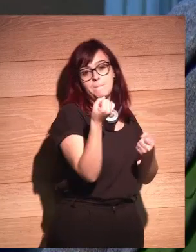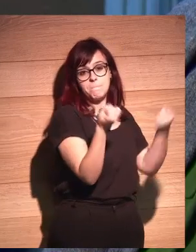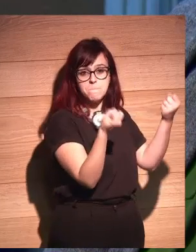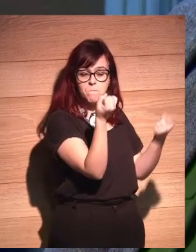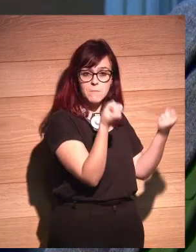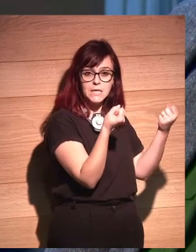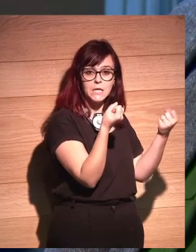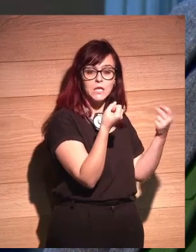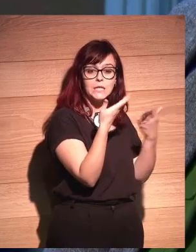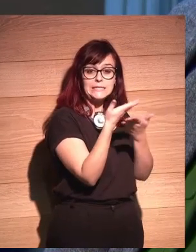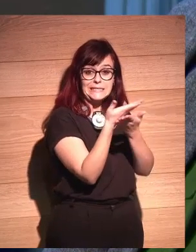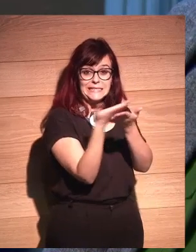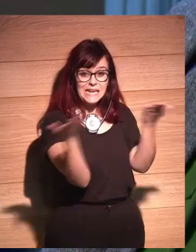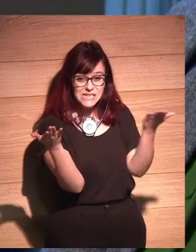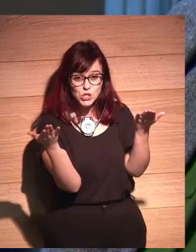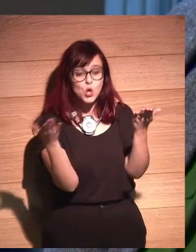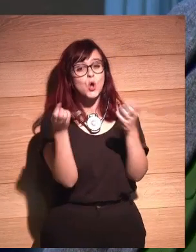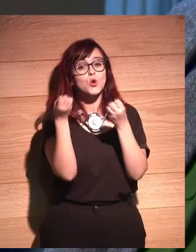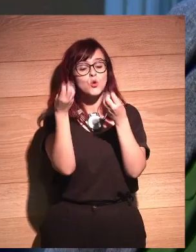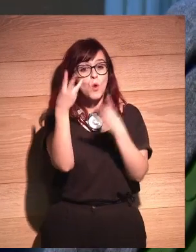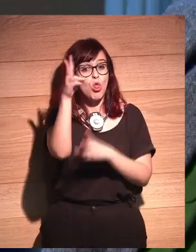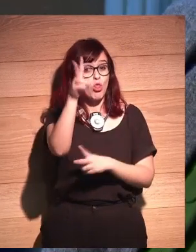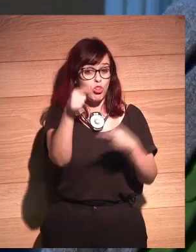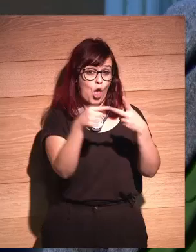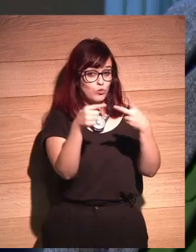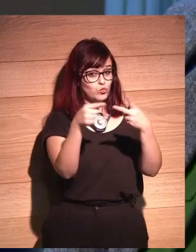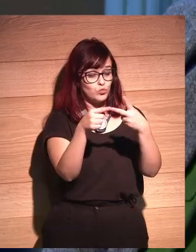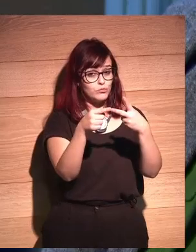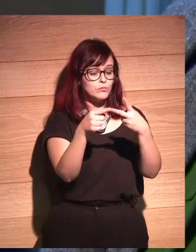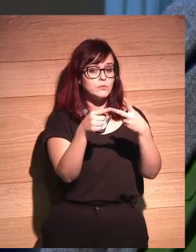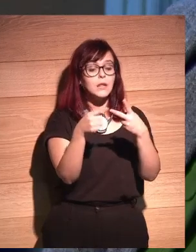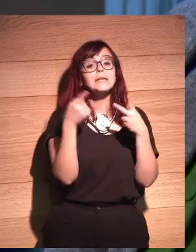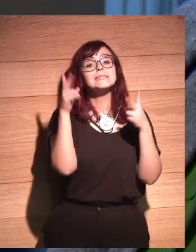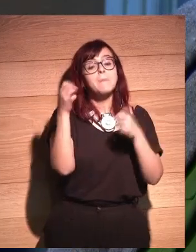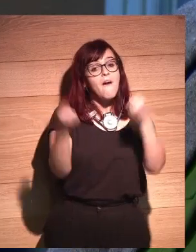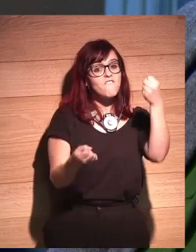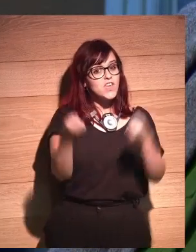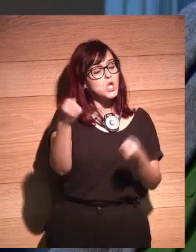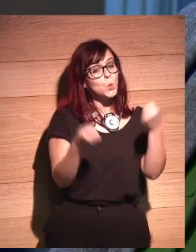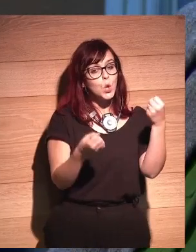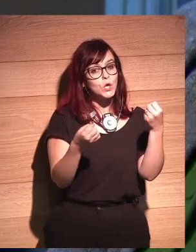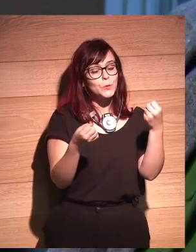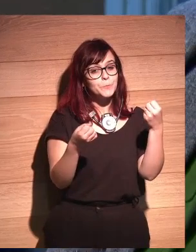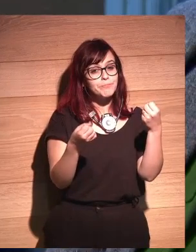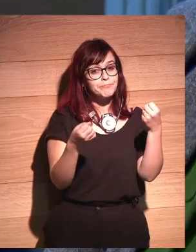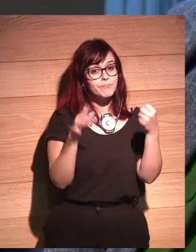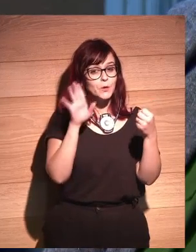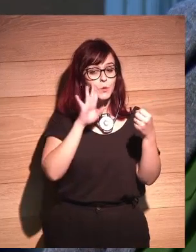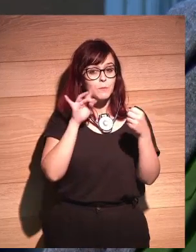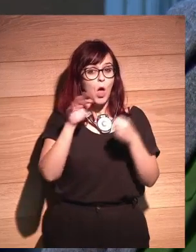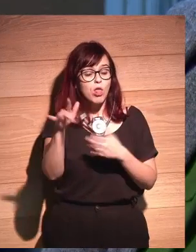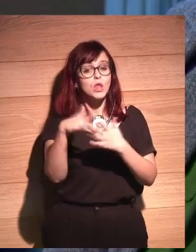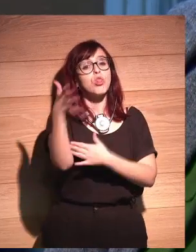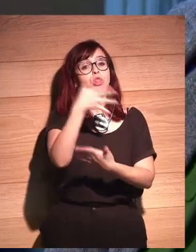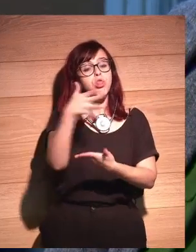was emissions from vehicles that were in construction sites, because we have in any big city, you have construction